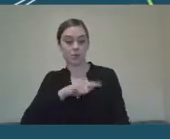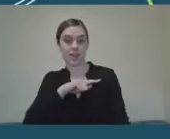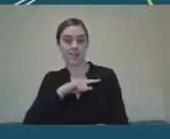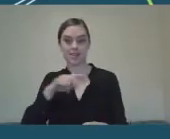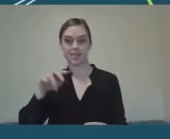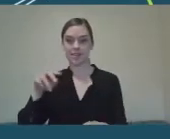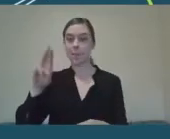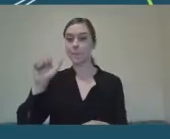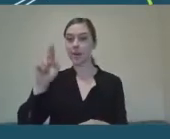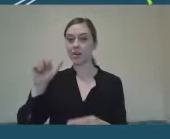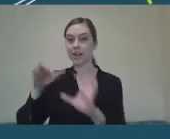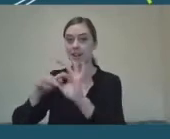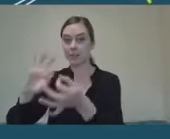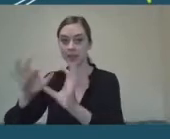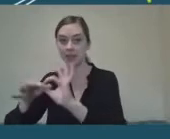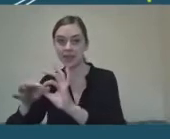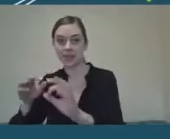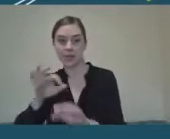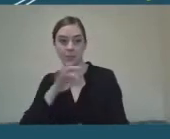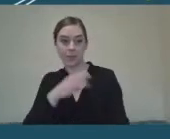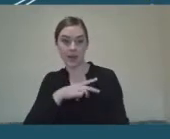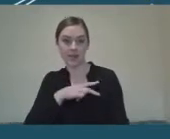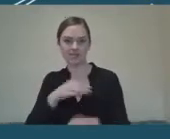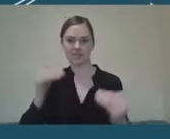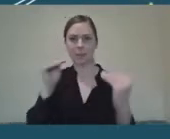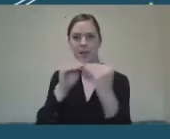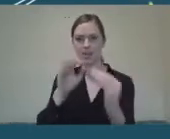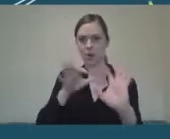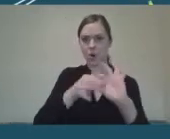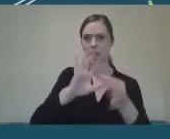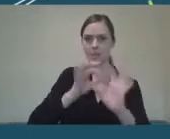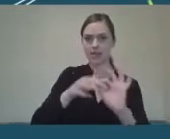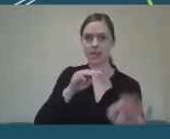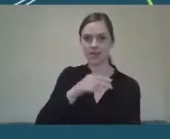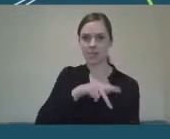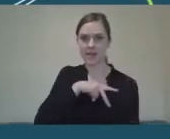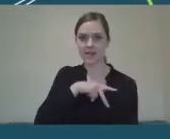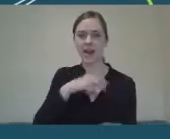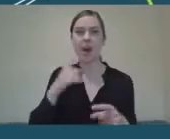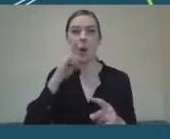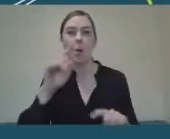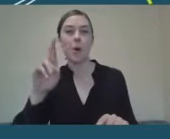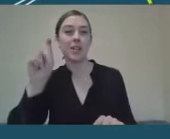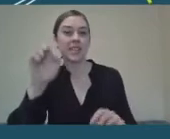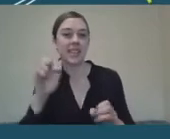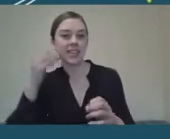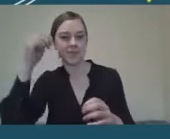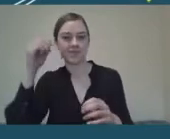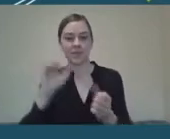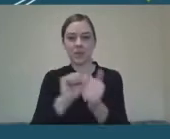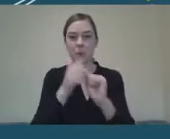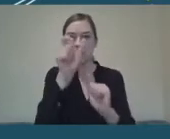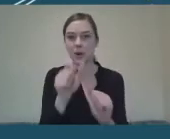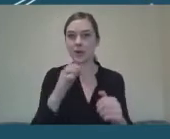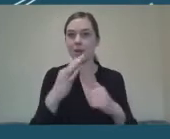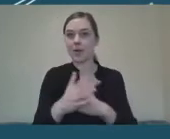going to see a Paralympic athlete be named Sportsperson of the Year, and I'll be delighted when that happens. But that's what we have to continue to fight for, and we